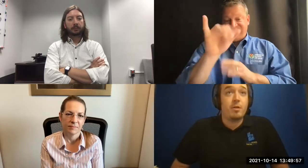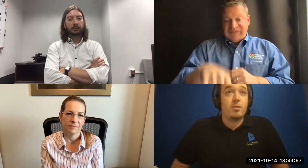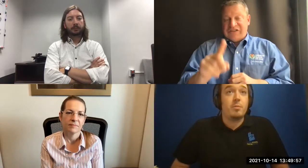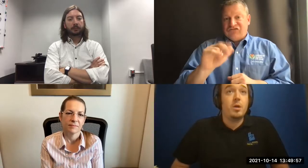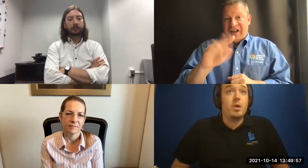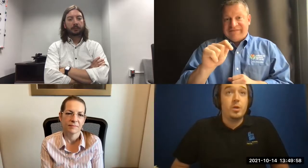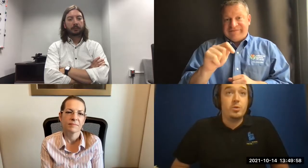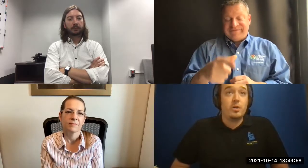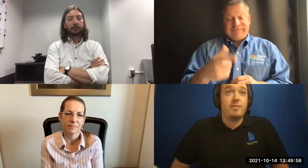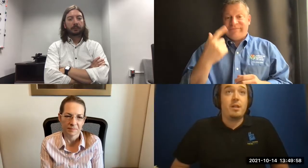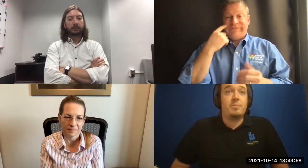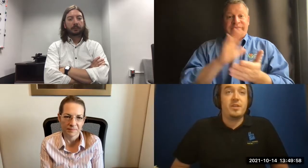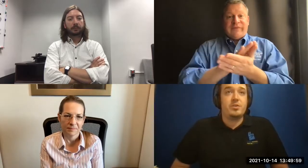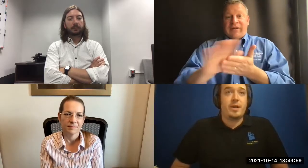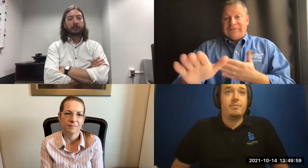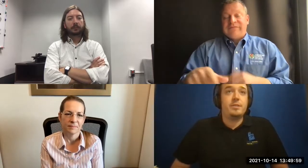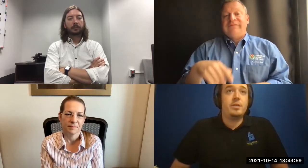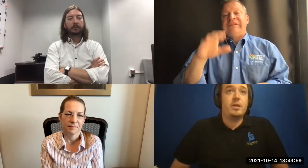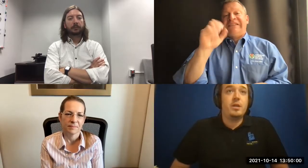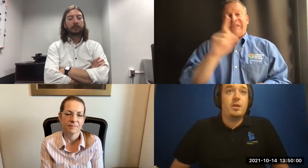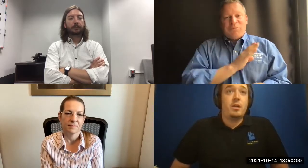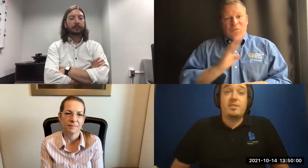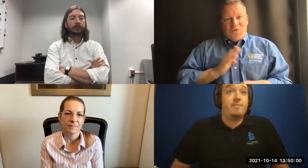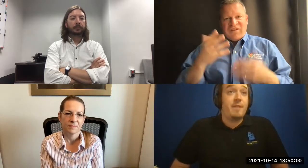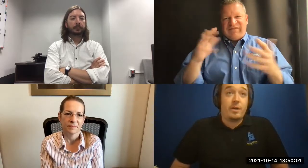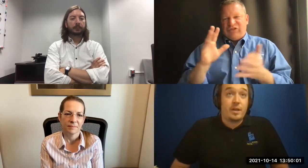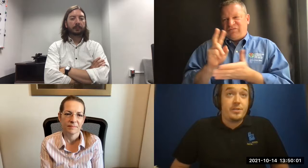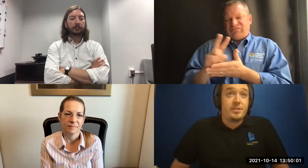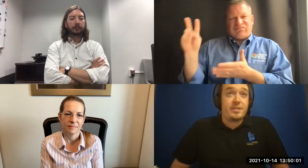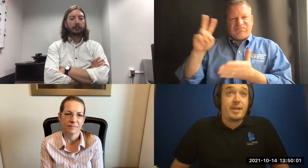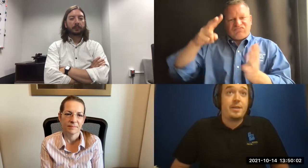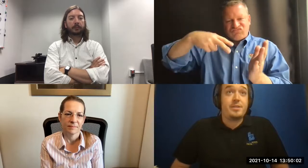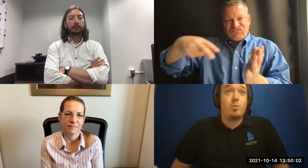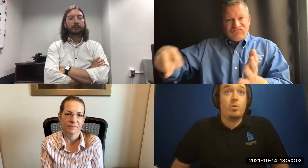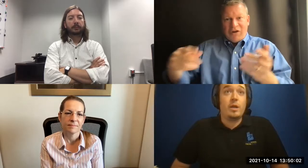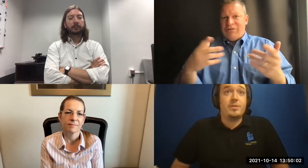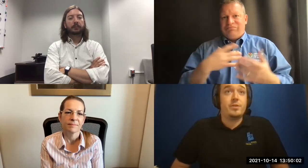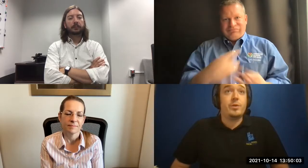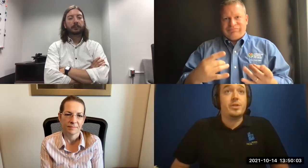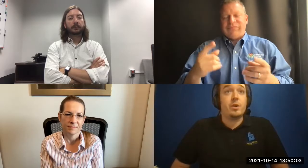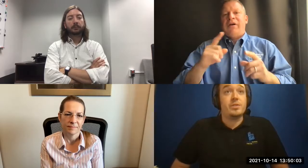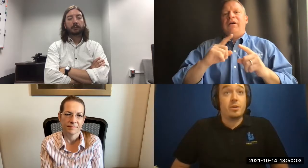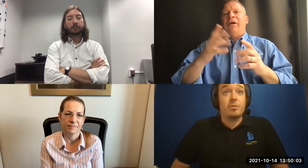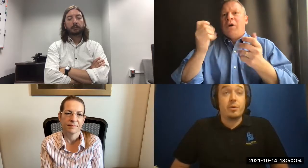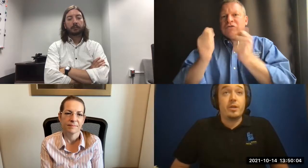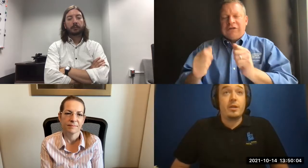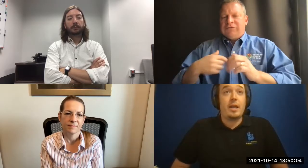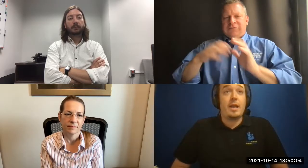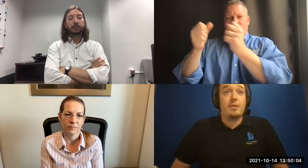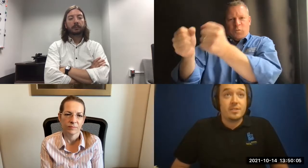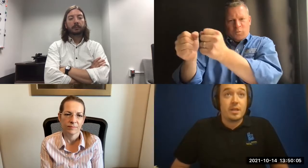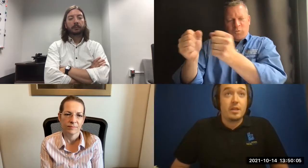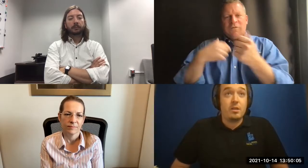team from Utah developed this draft. It's very nice. The CEASD board, as of 2 weeks ago, has looked through